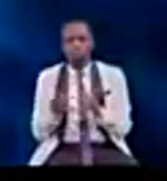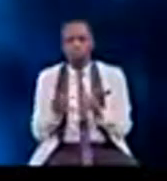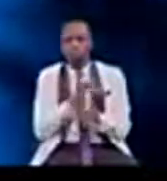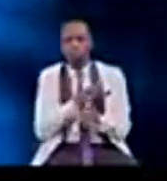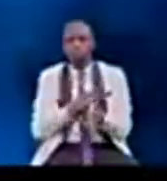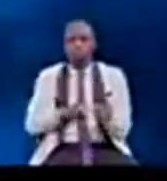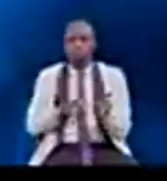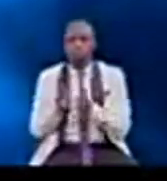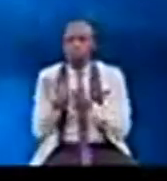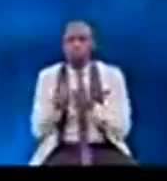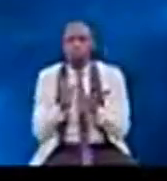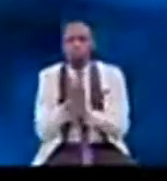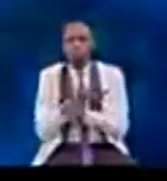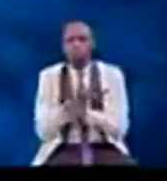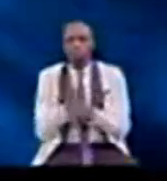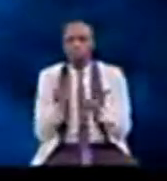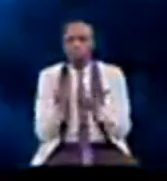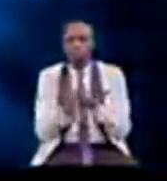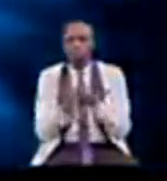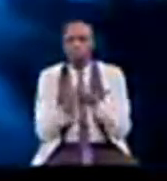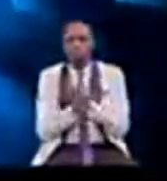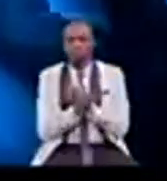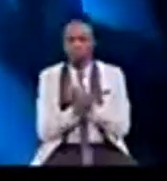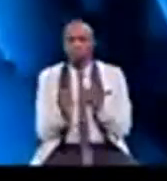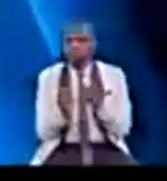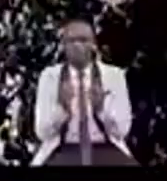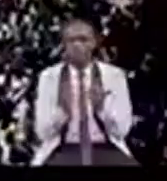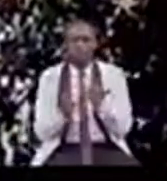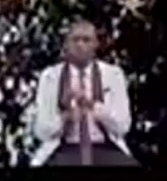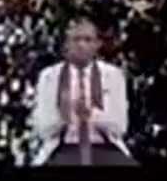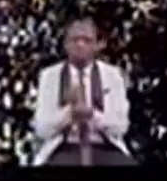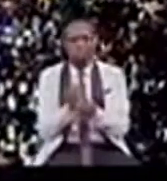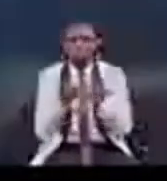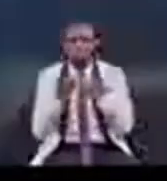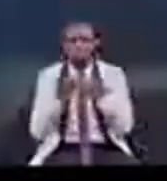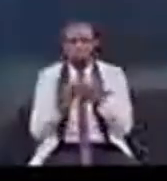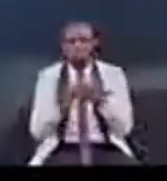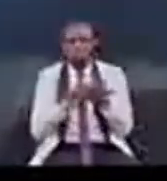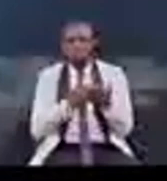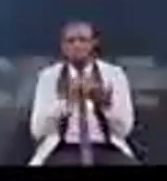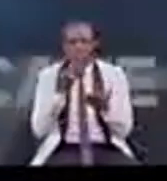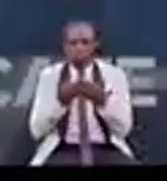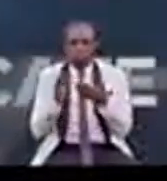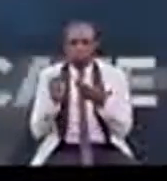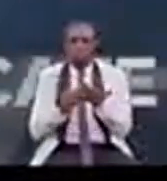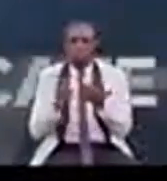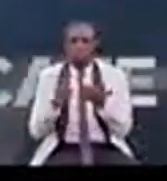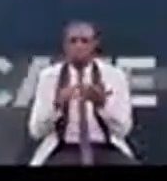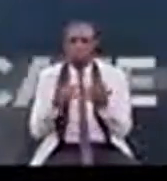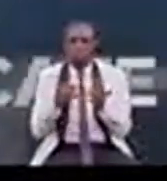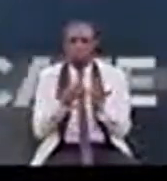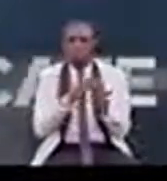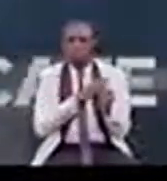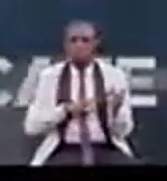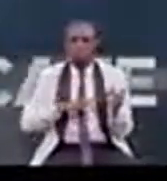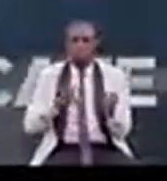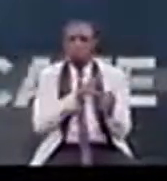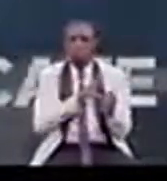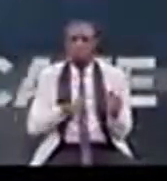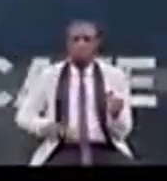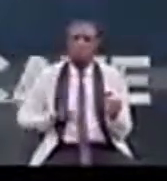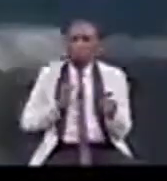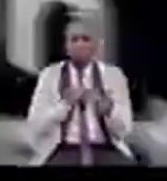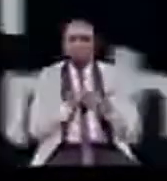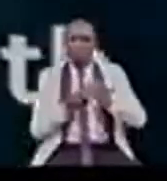sowing salvation, transformation, peace, and goodwill toward all. But wait, Christ, our advocate, is